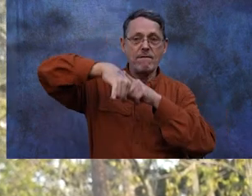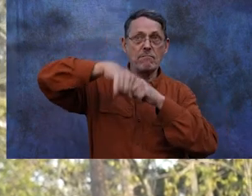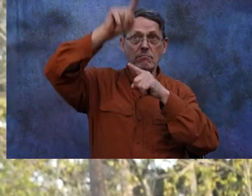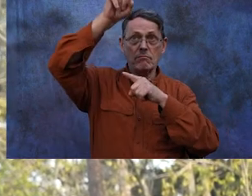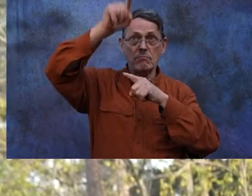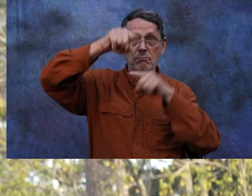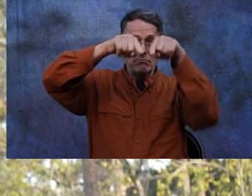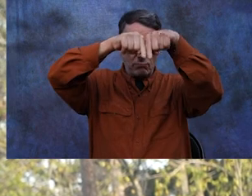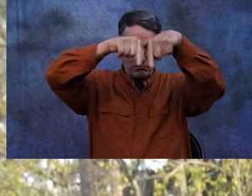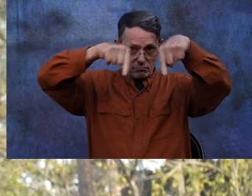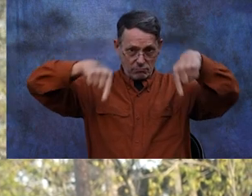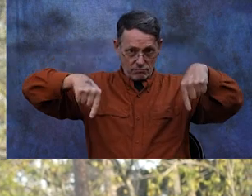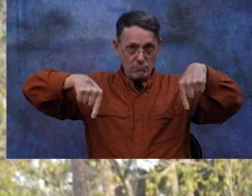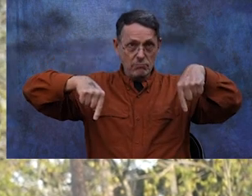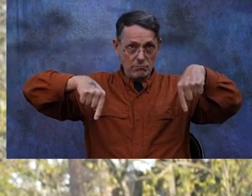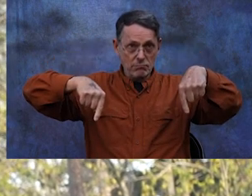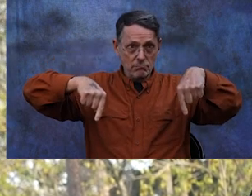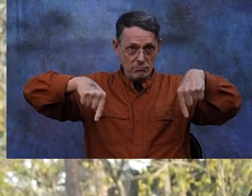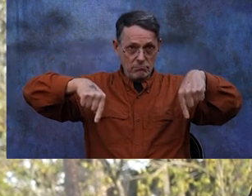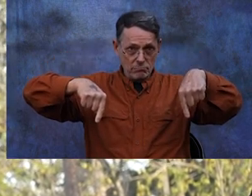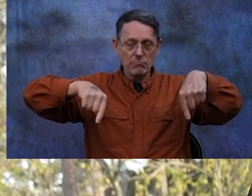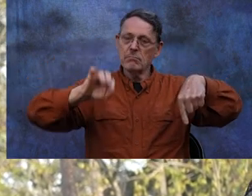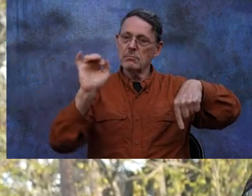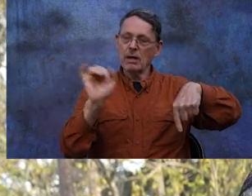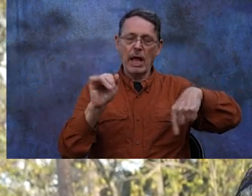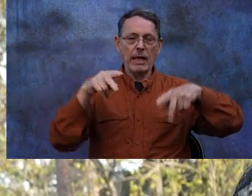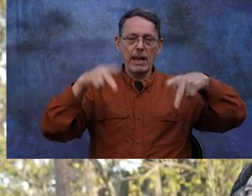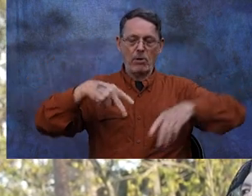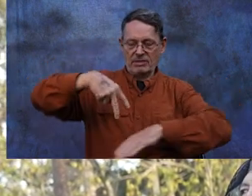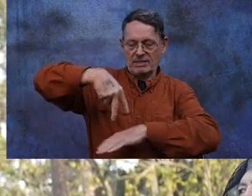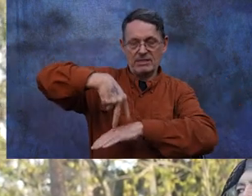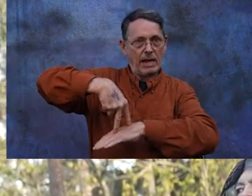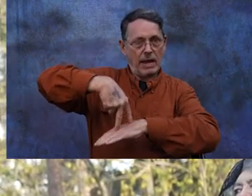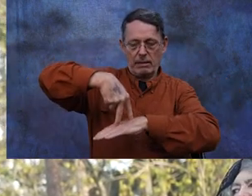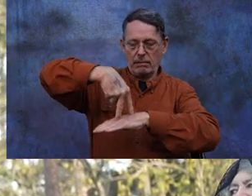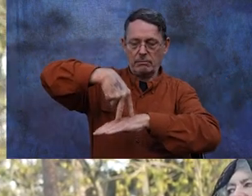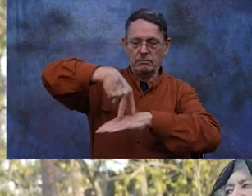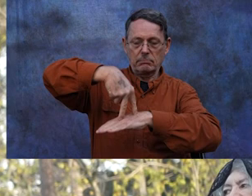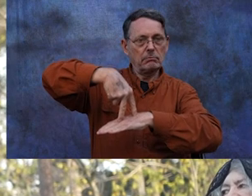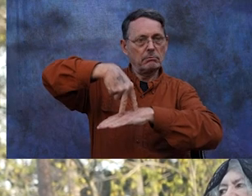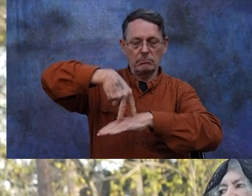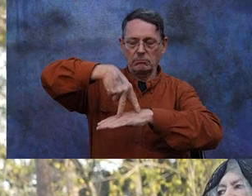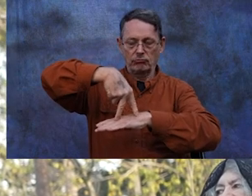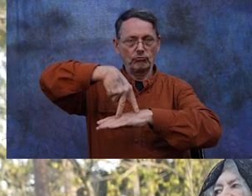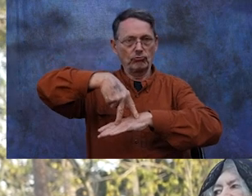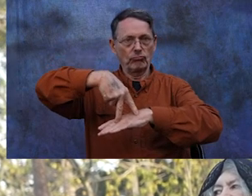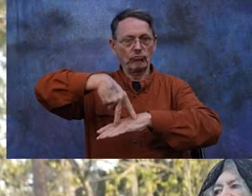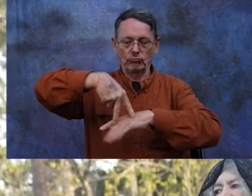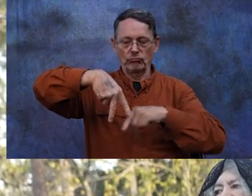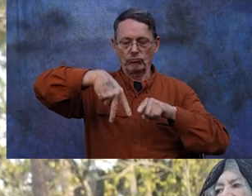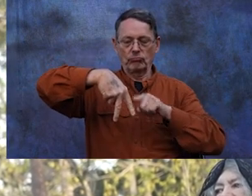two emerging from it, like a person standing with their legs slightly parted.